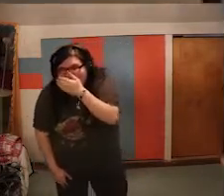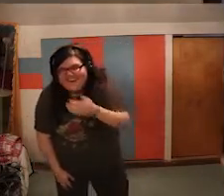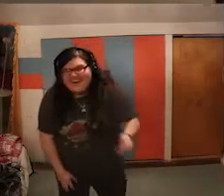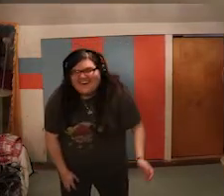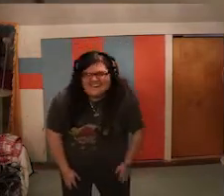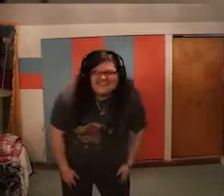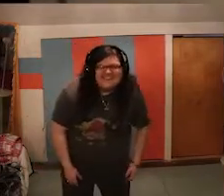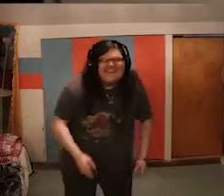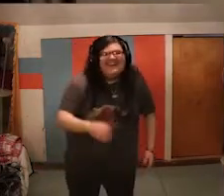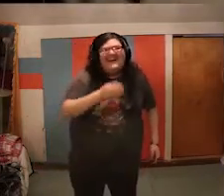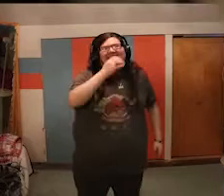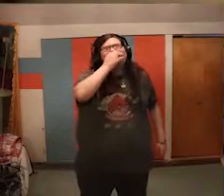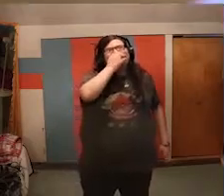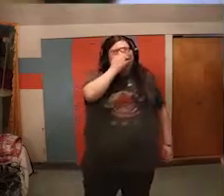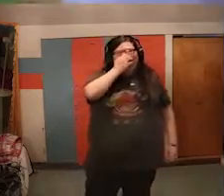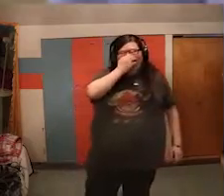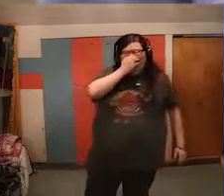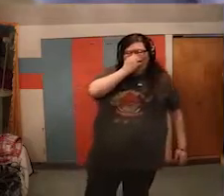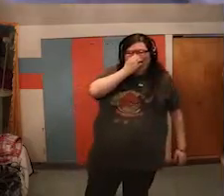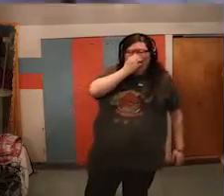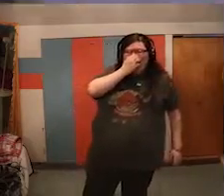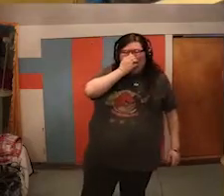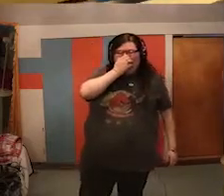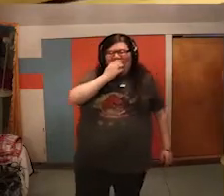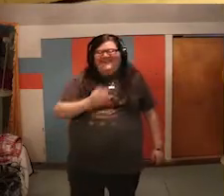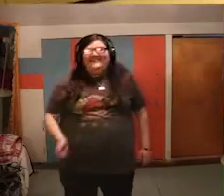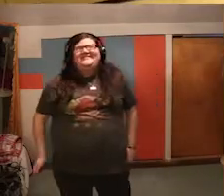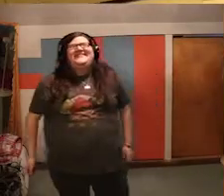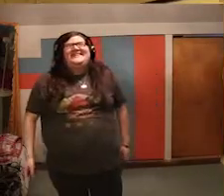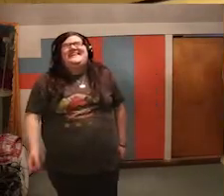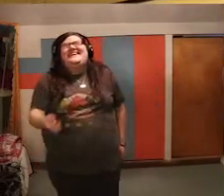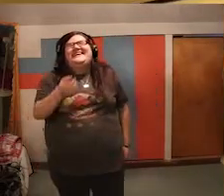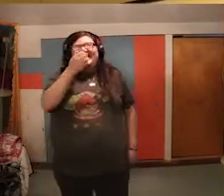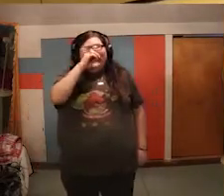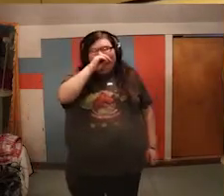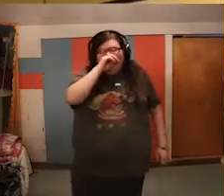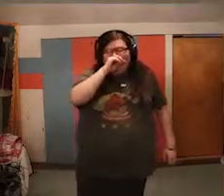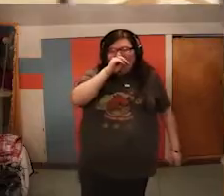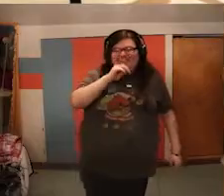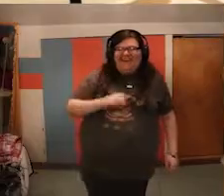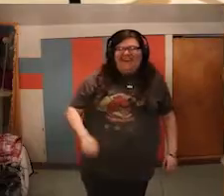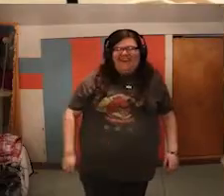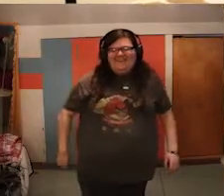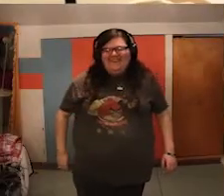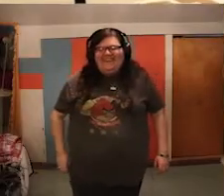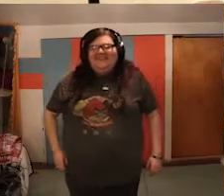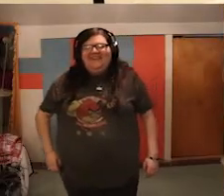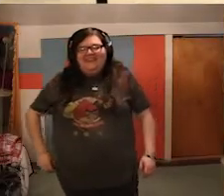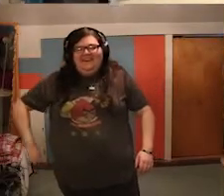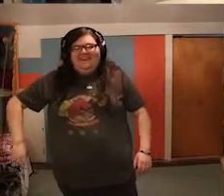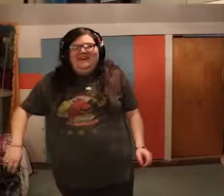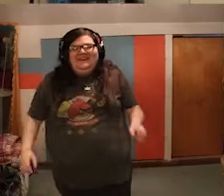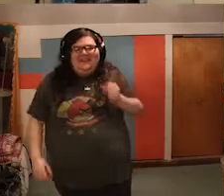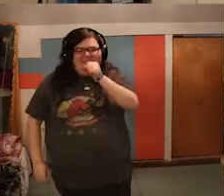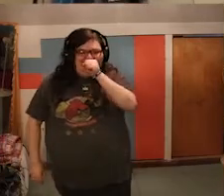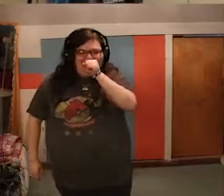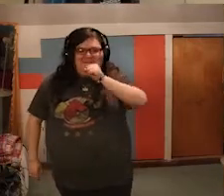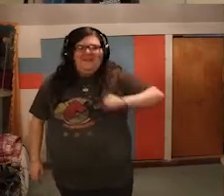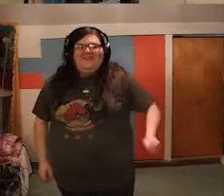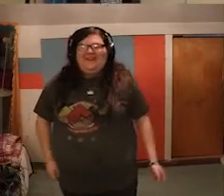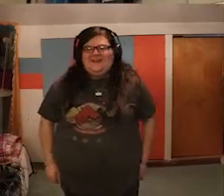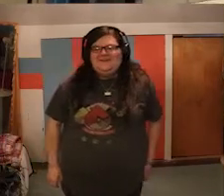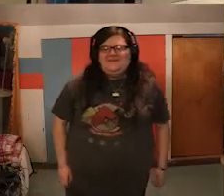Ah, this is humiliating! Oh, no. Get off me. Right. Get off. Let's film her video. The next one